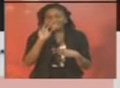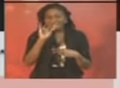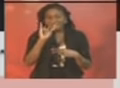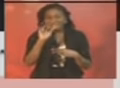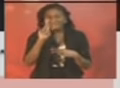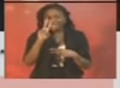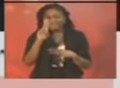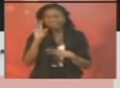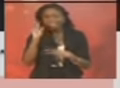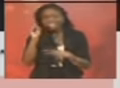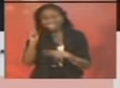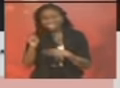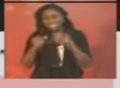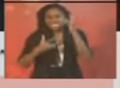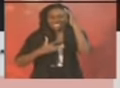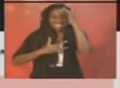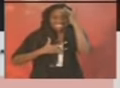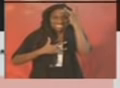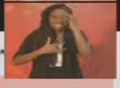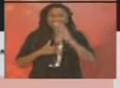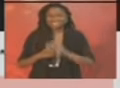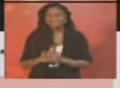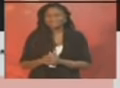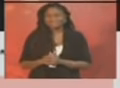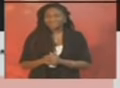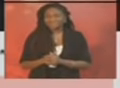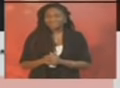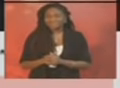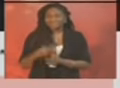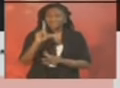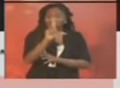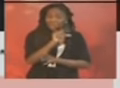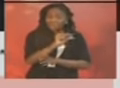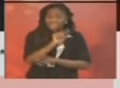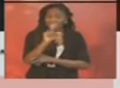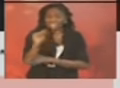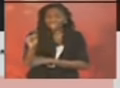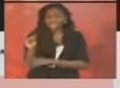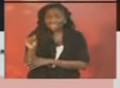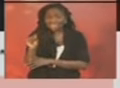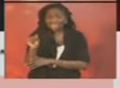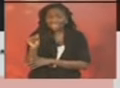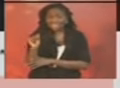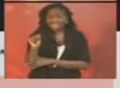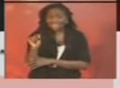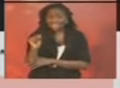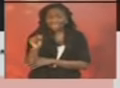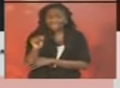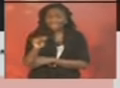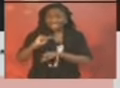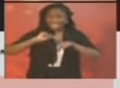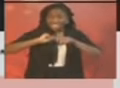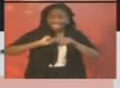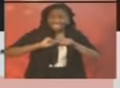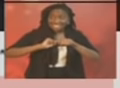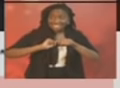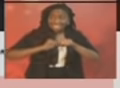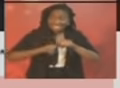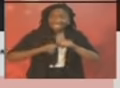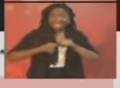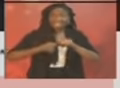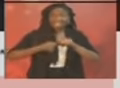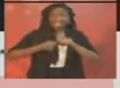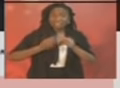is a little bit different for this one. First part of 2020, we had gone into the alarm zone with acute viral illness,